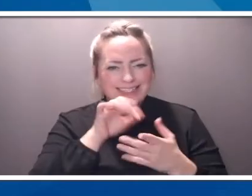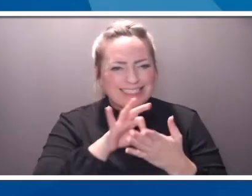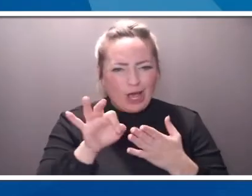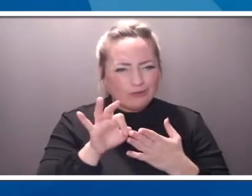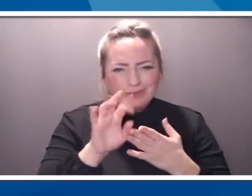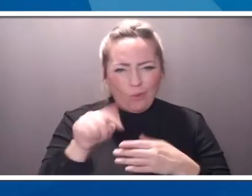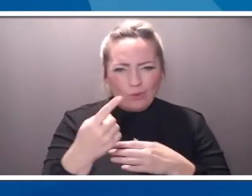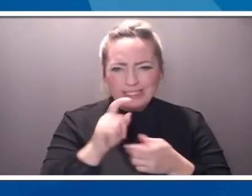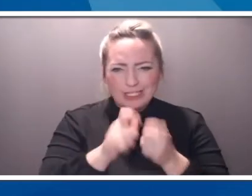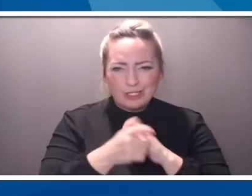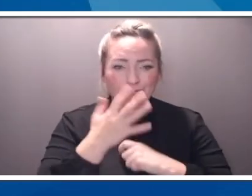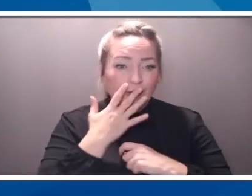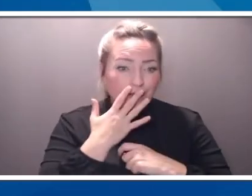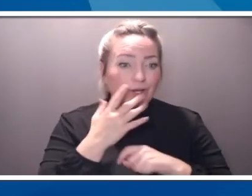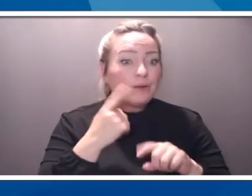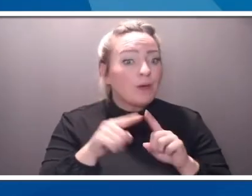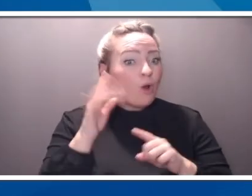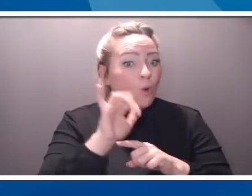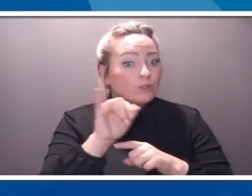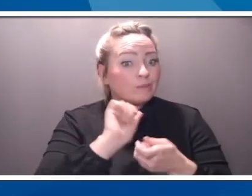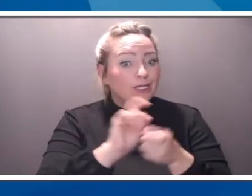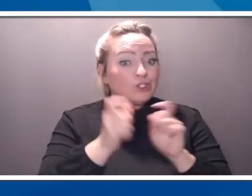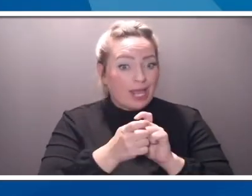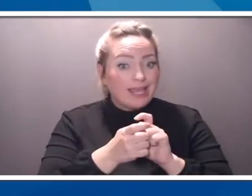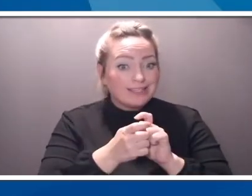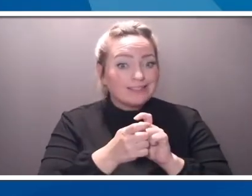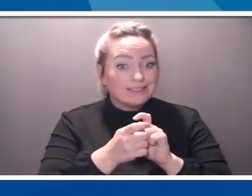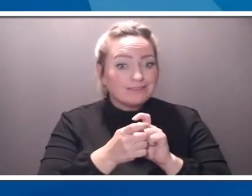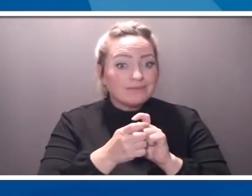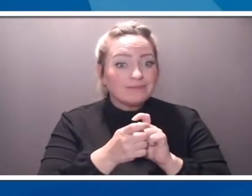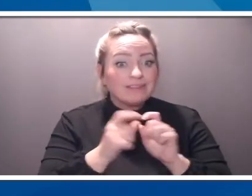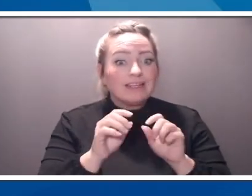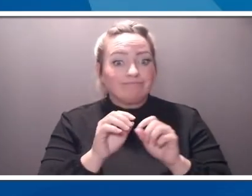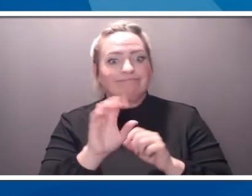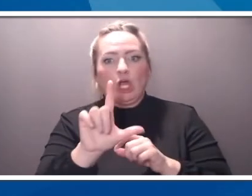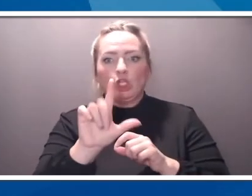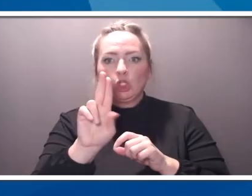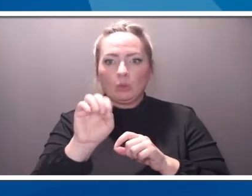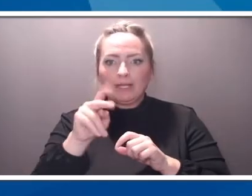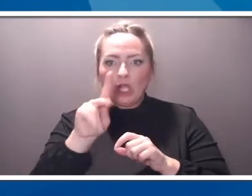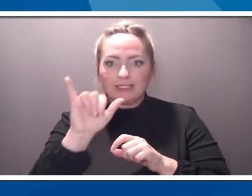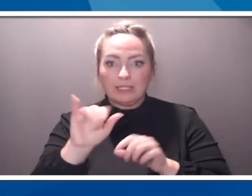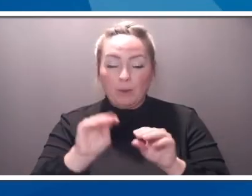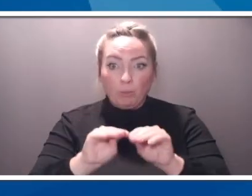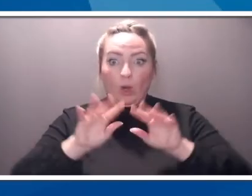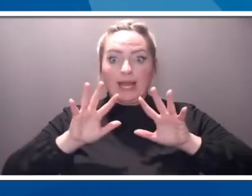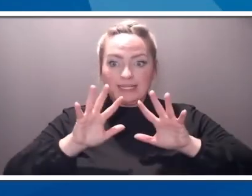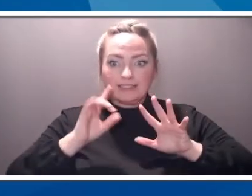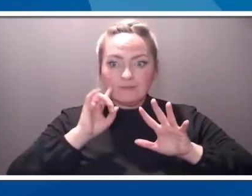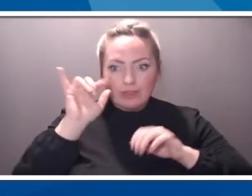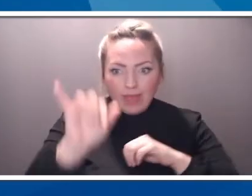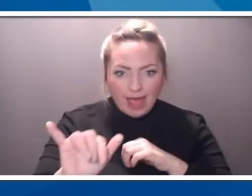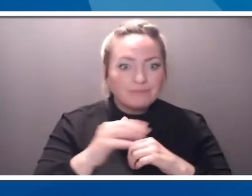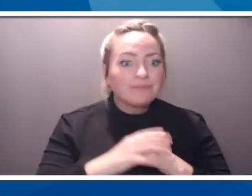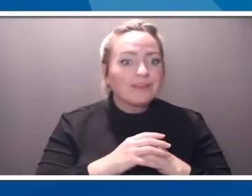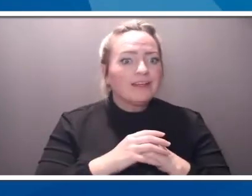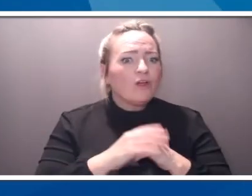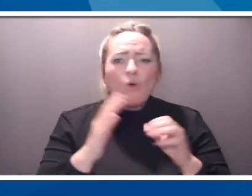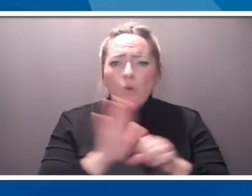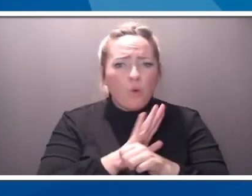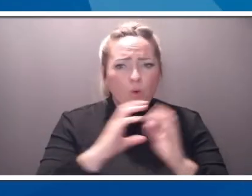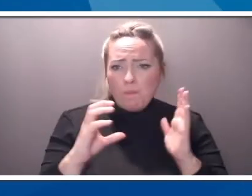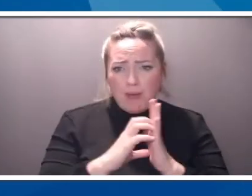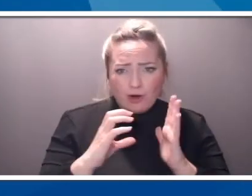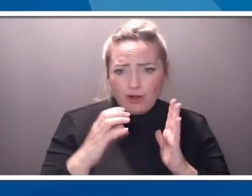And then it doesn't count purely as a change of color, because you've also made a change of effectively luminosity or brightness of